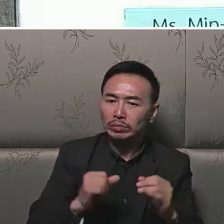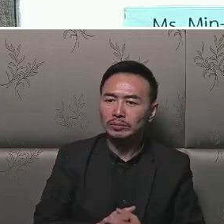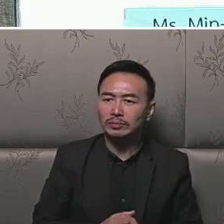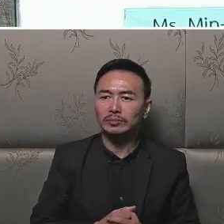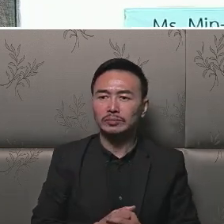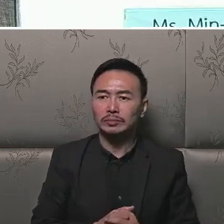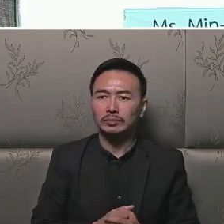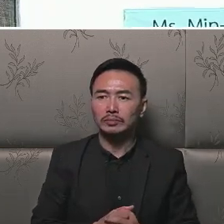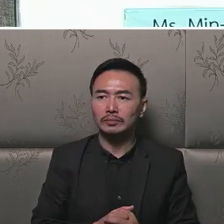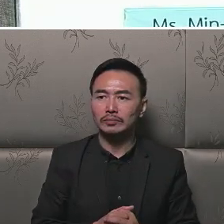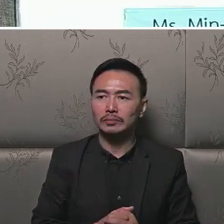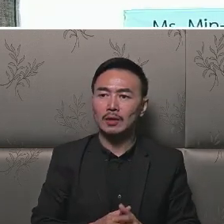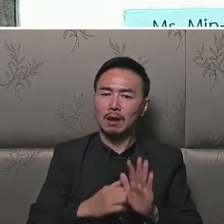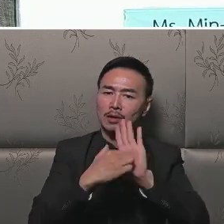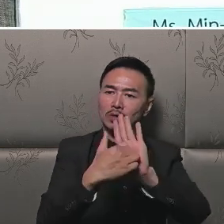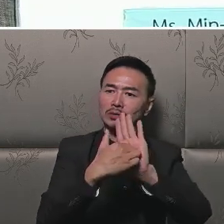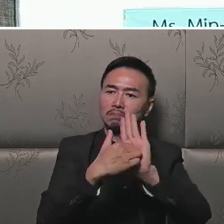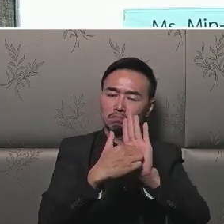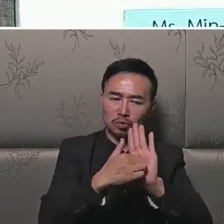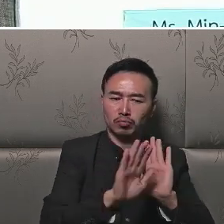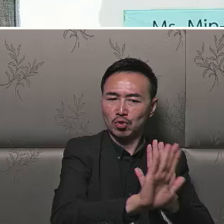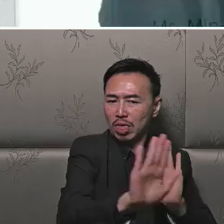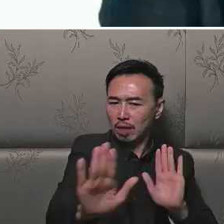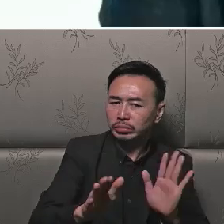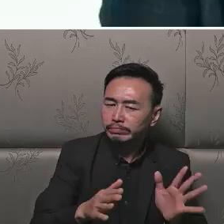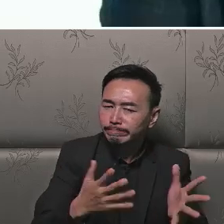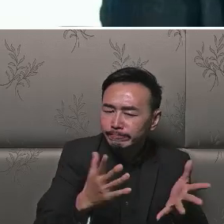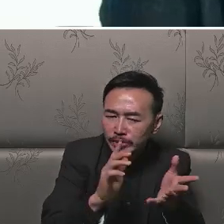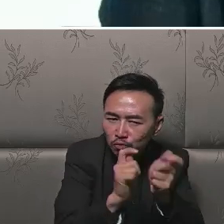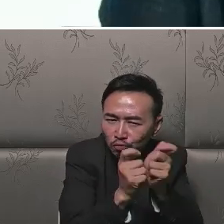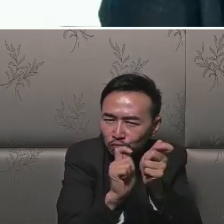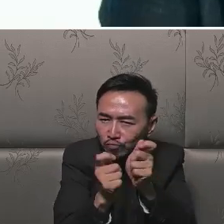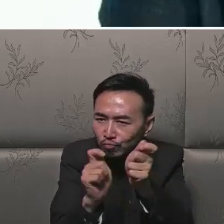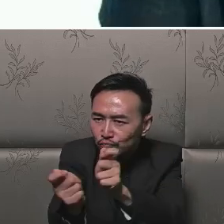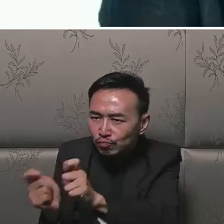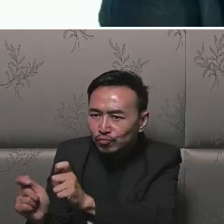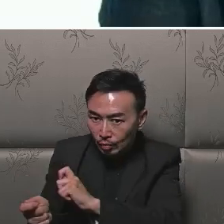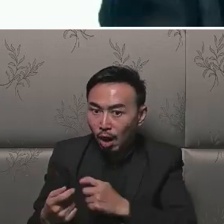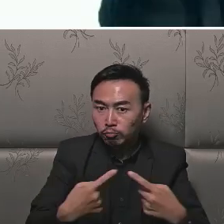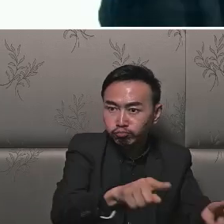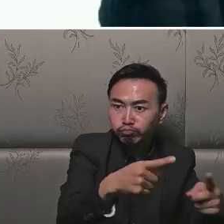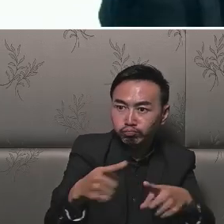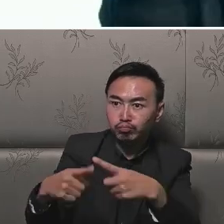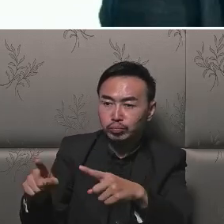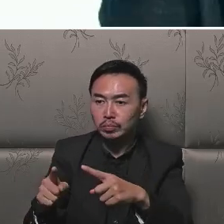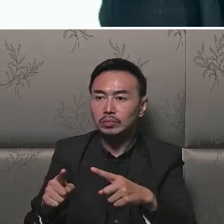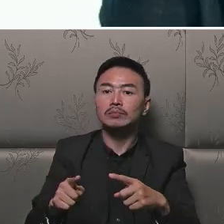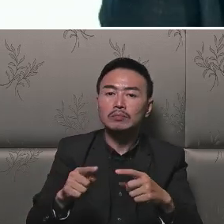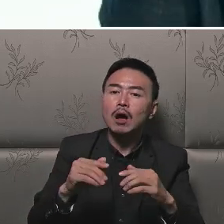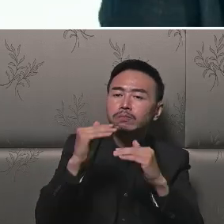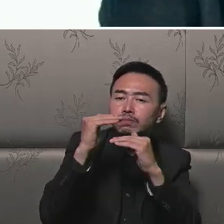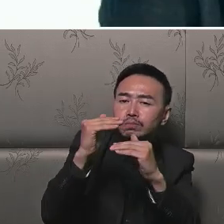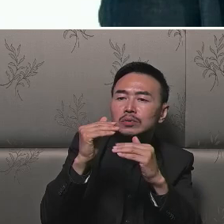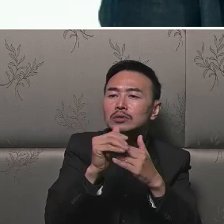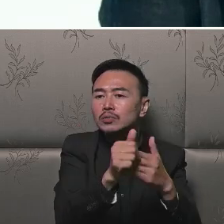applying flexible learning methodologies. Depending on using the principles I presented, we need to consider a